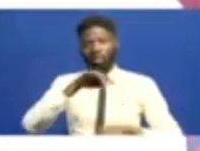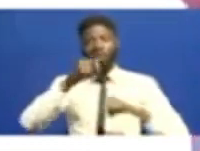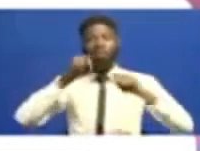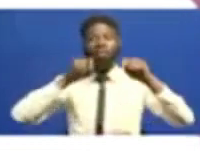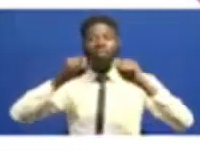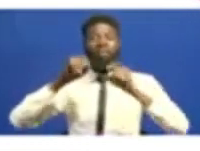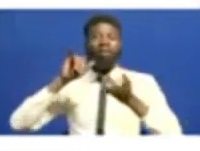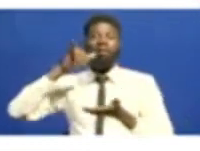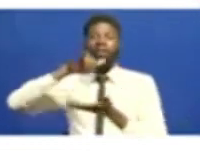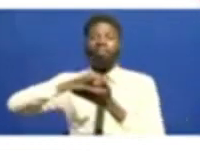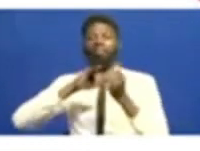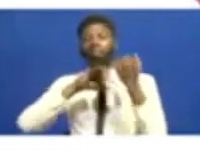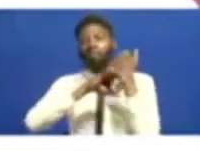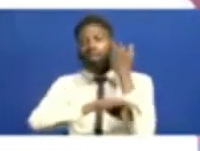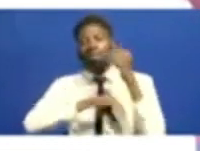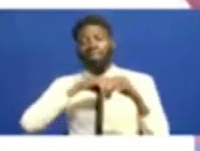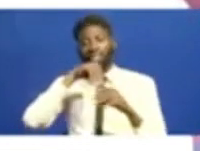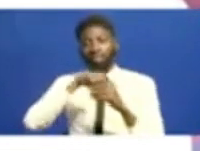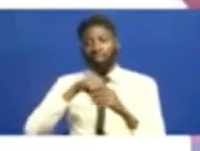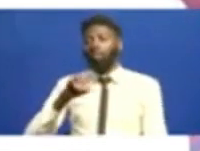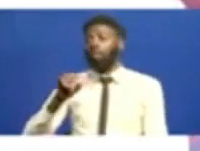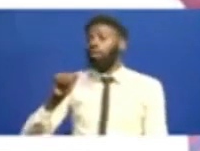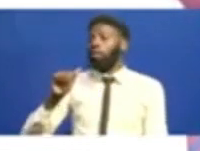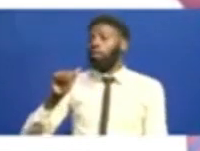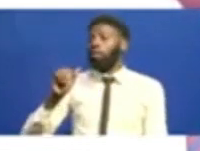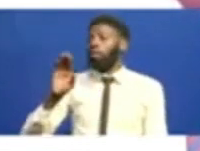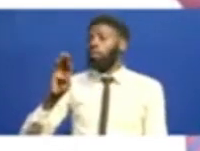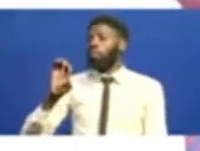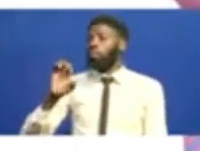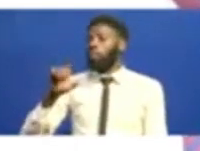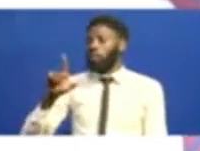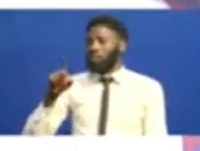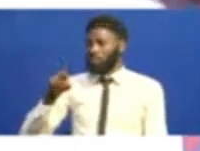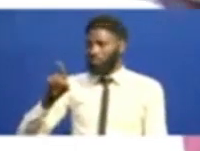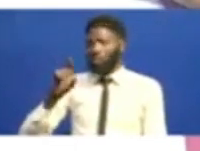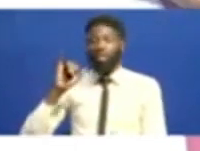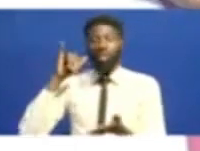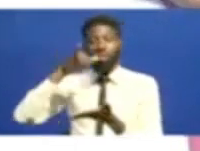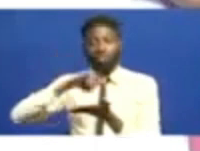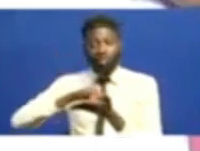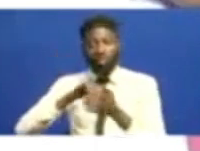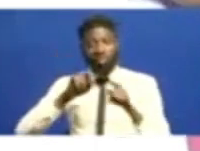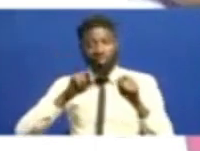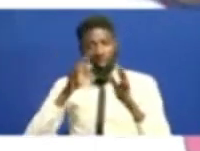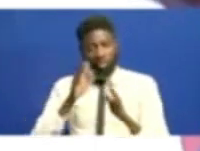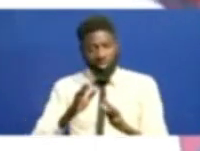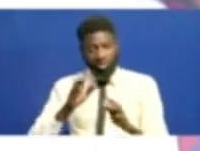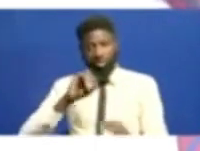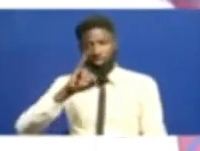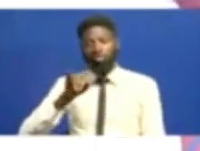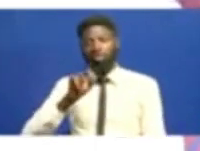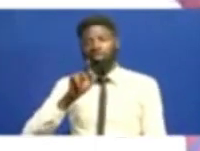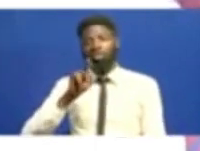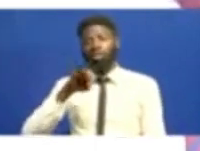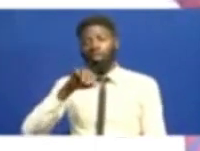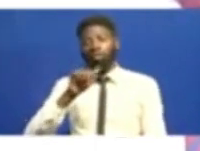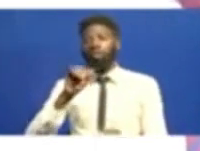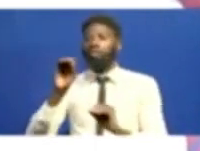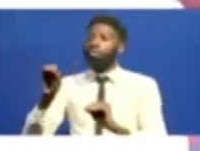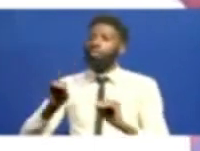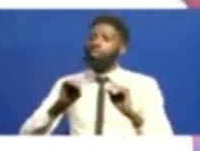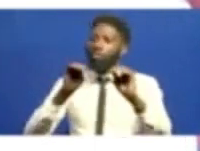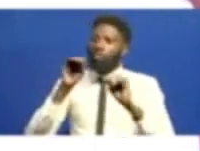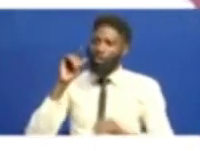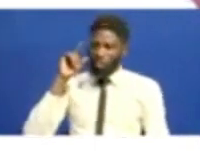country. Abel Gogo, the airport manager, Jomo Kenyatta International Airport, now moves to